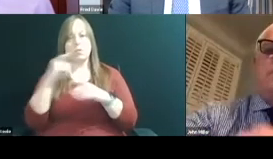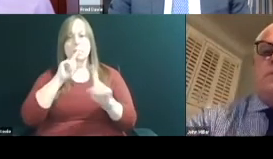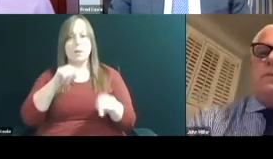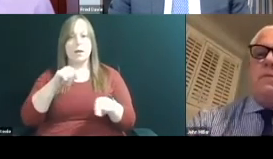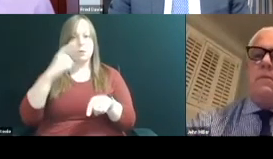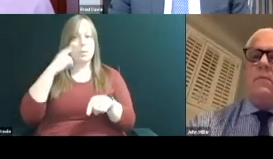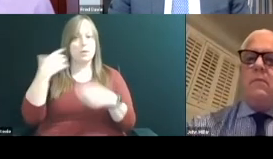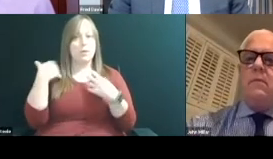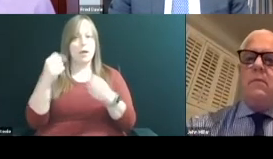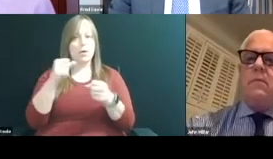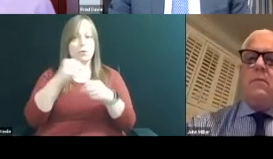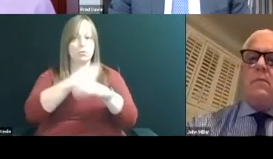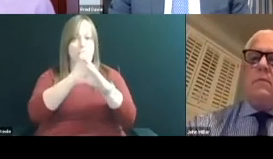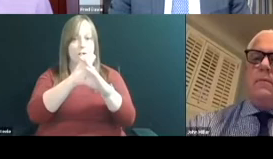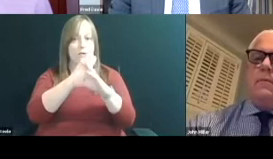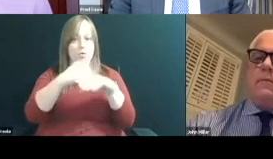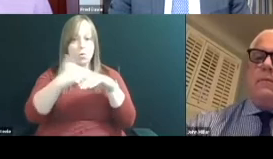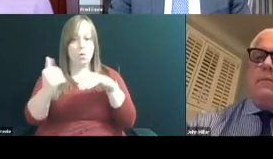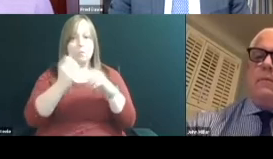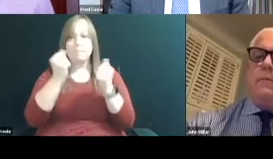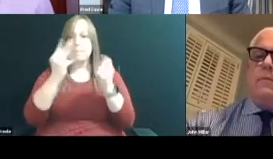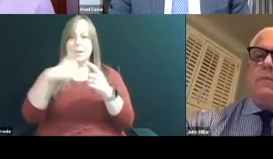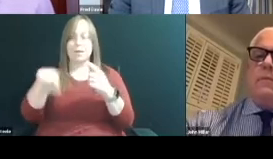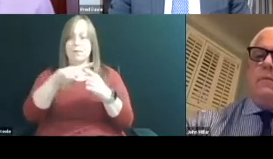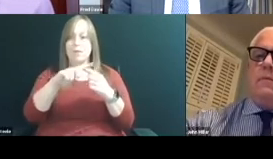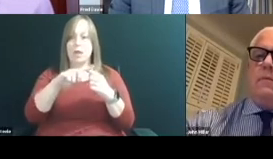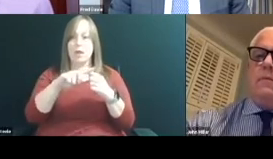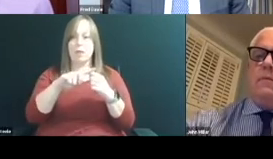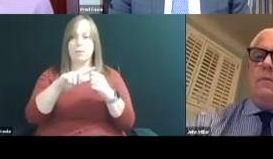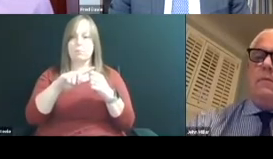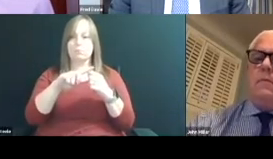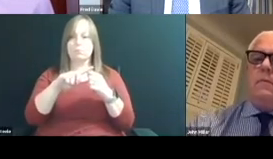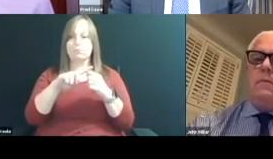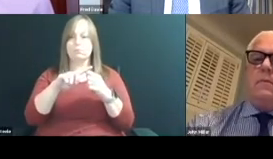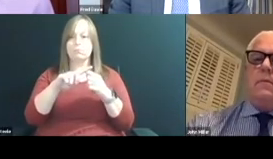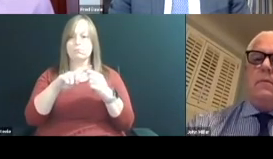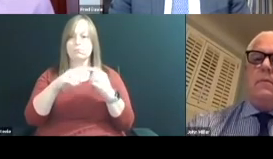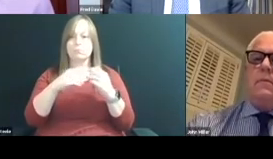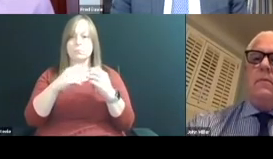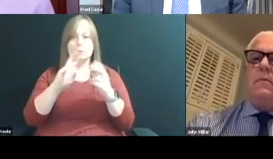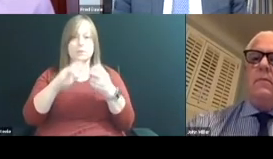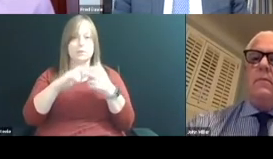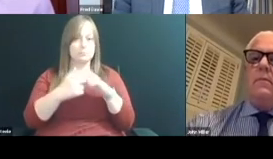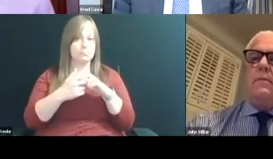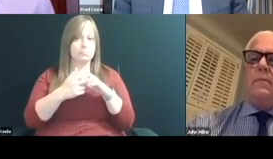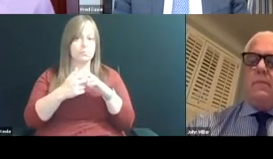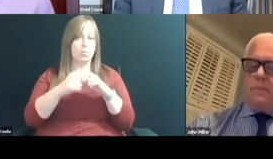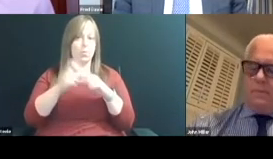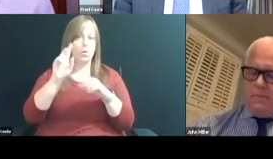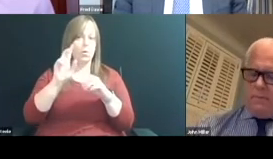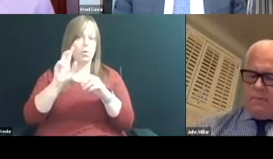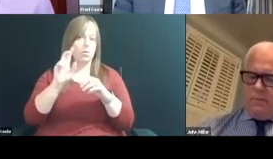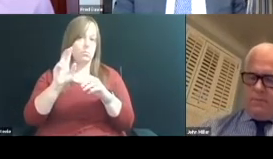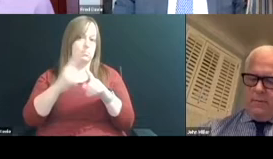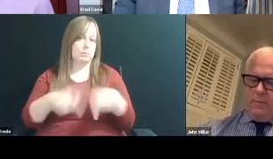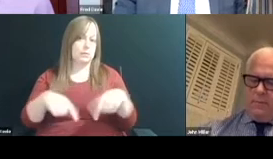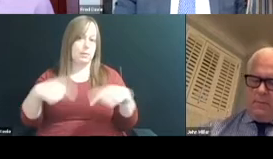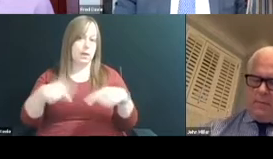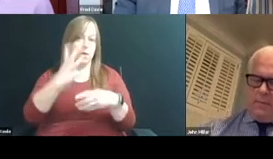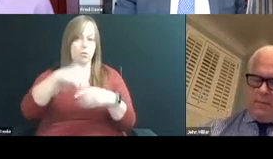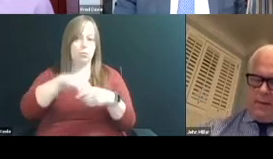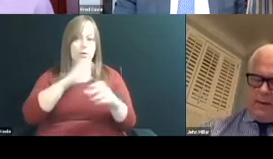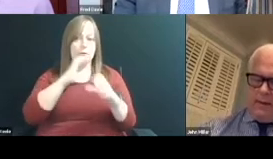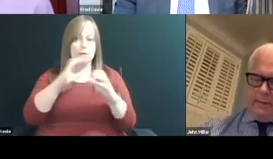health crisis calls. Many of these calls for reform have, of course, been the topic of debate and a lot of conversation, including